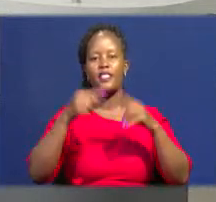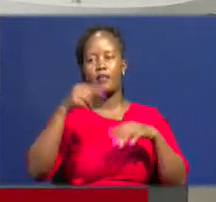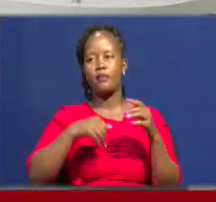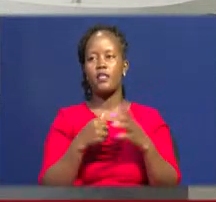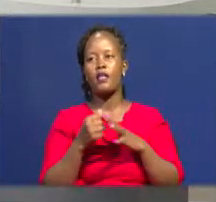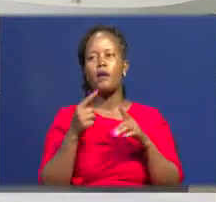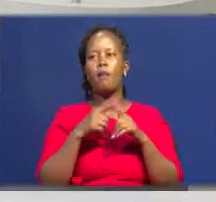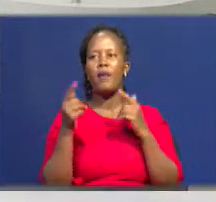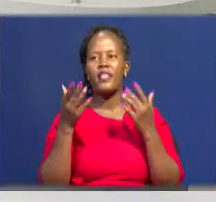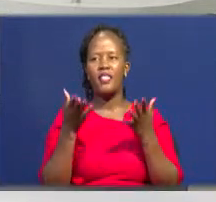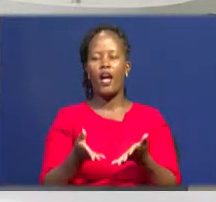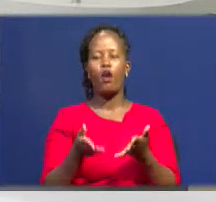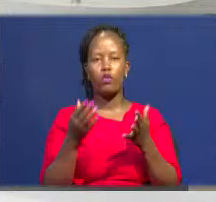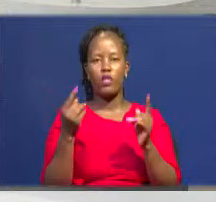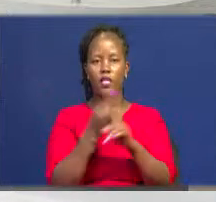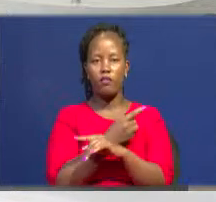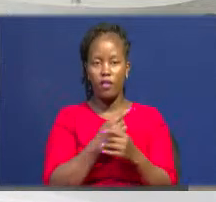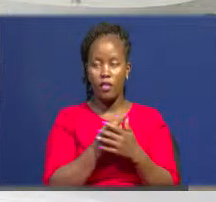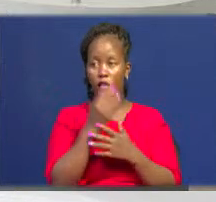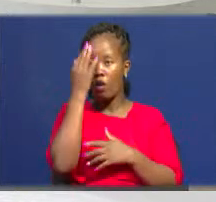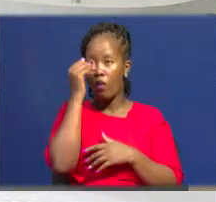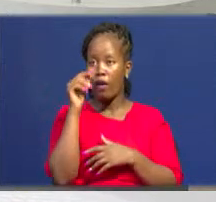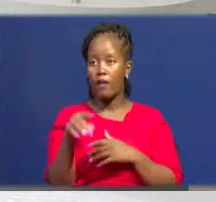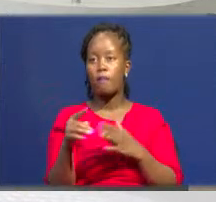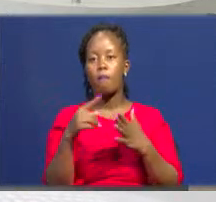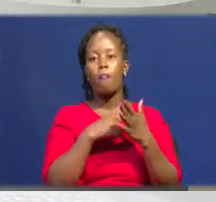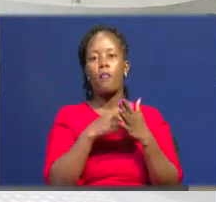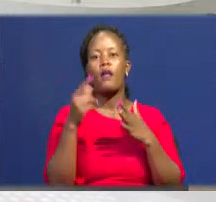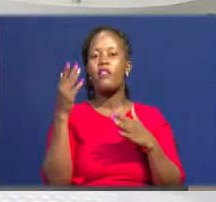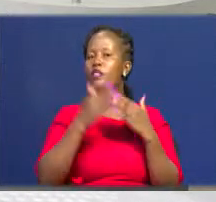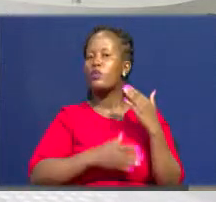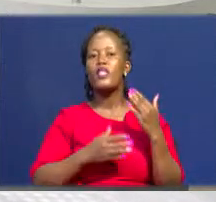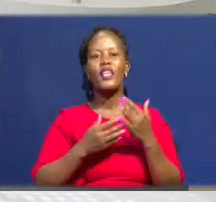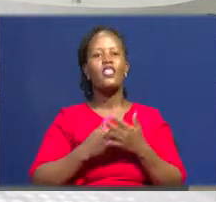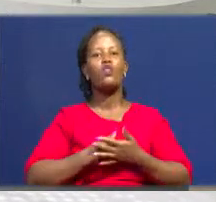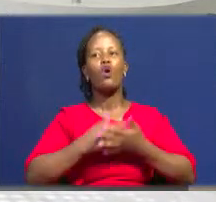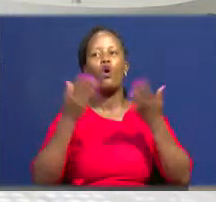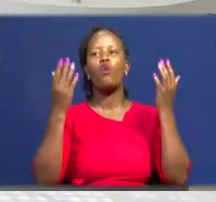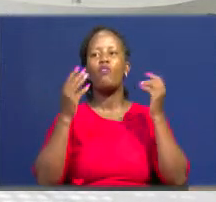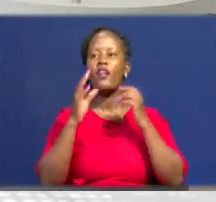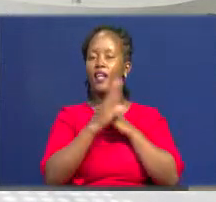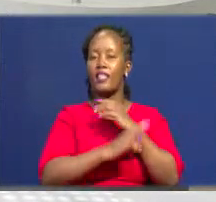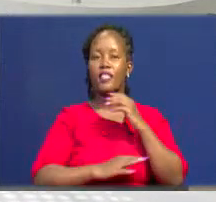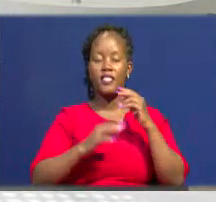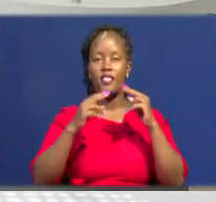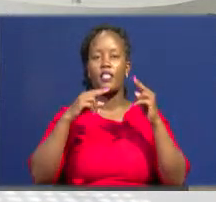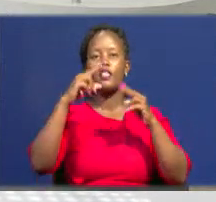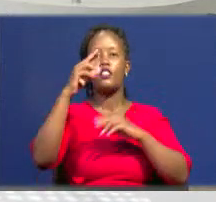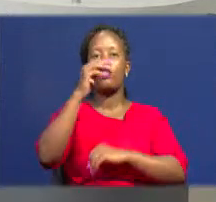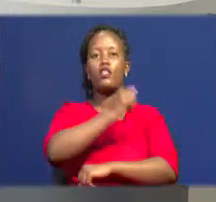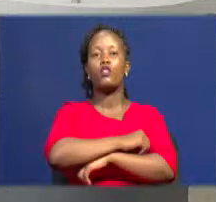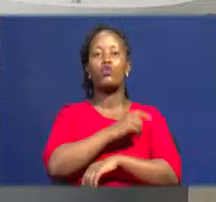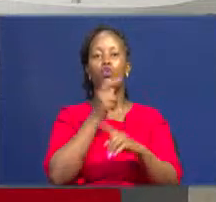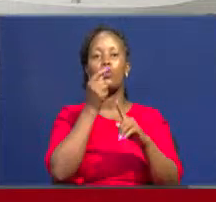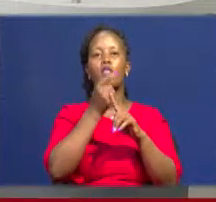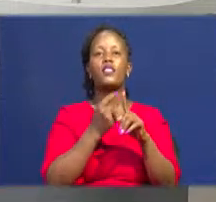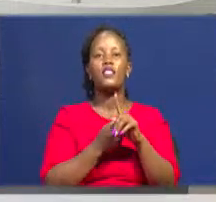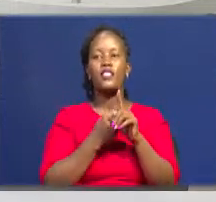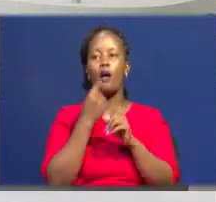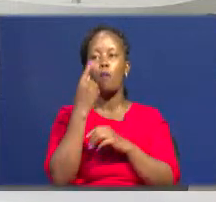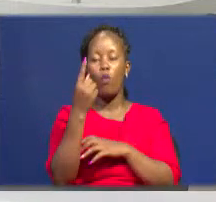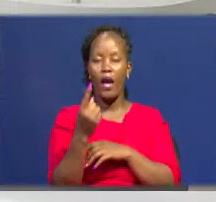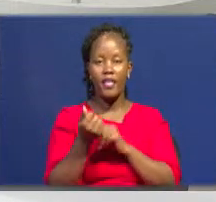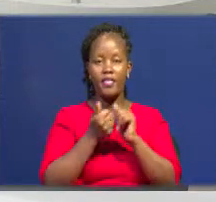diversion, because this weekend, all across the country, secondary school term one games are getting